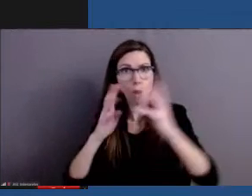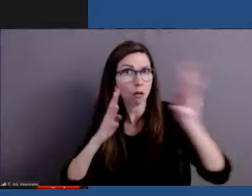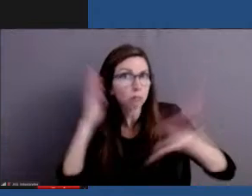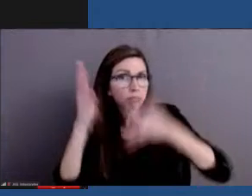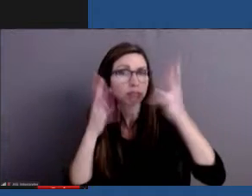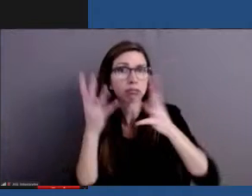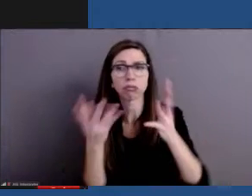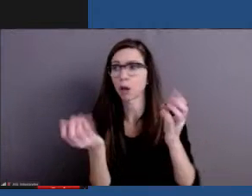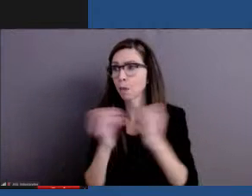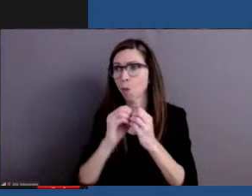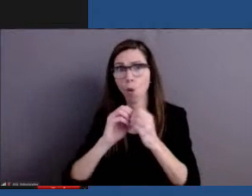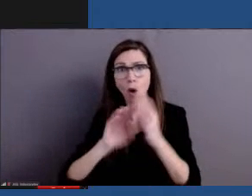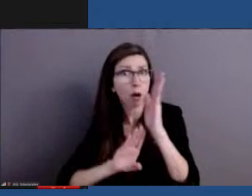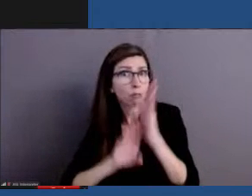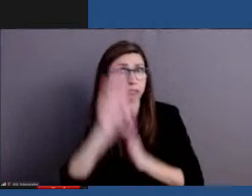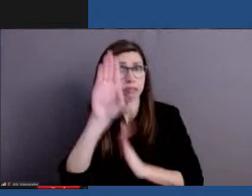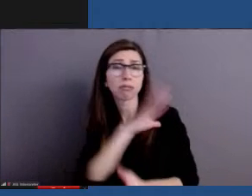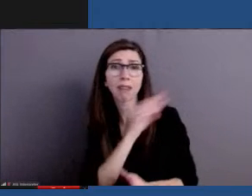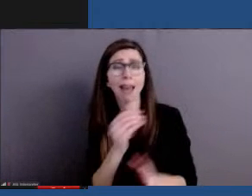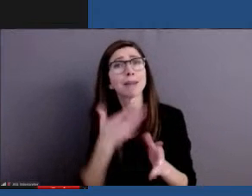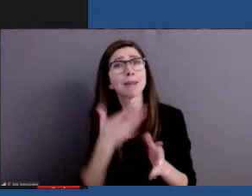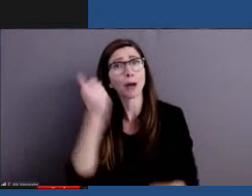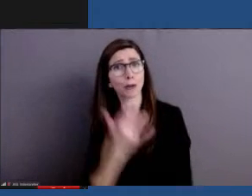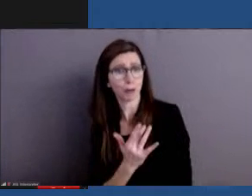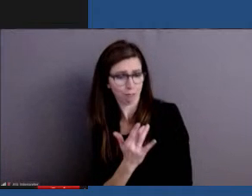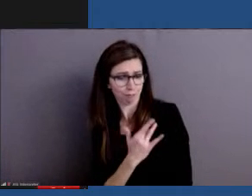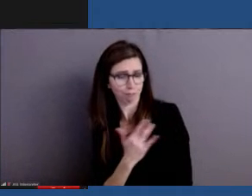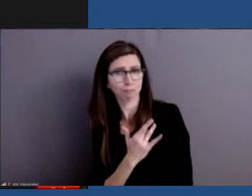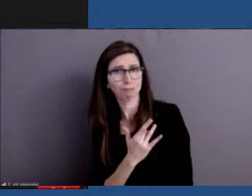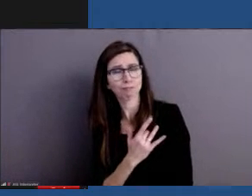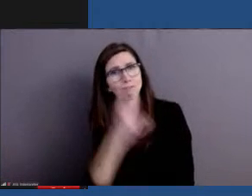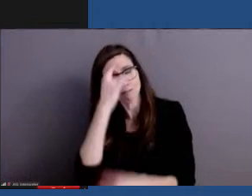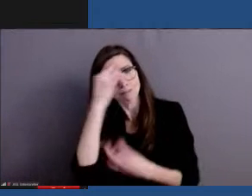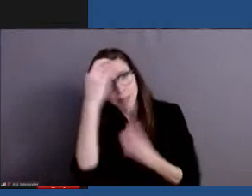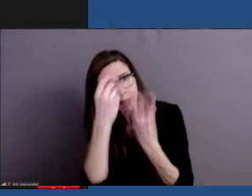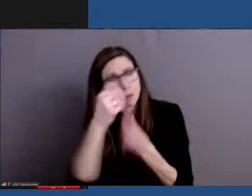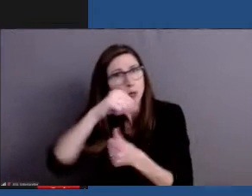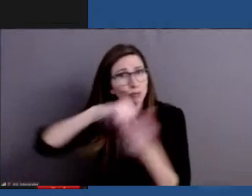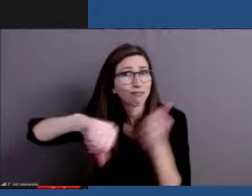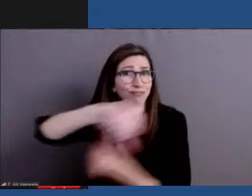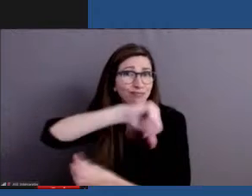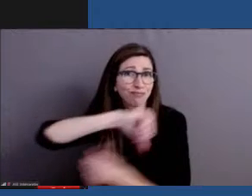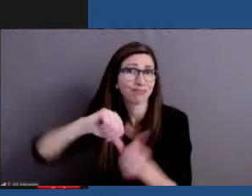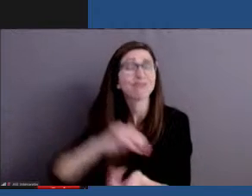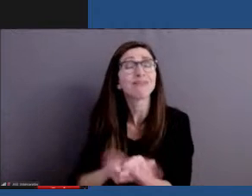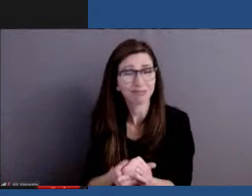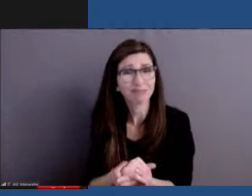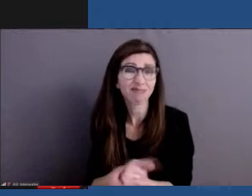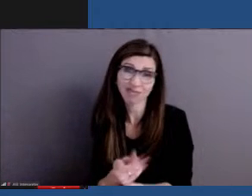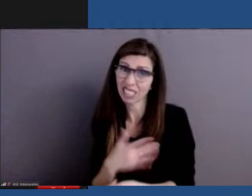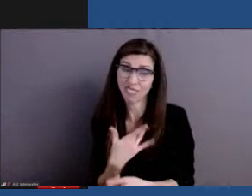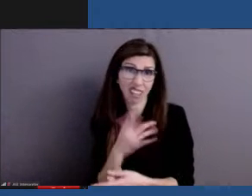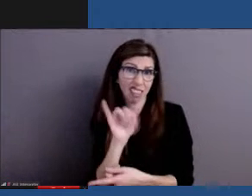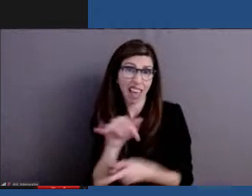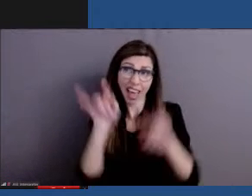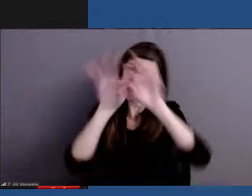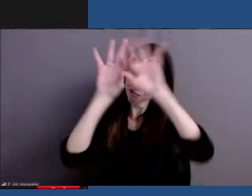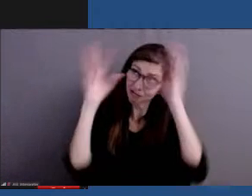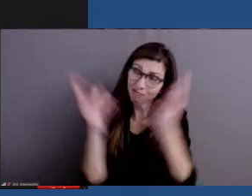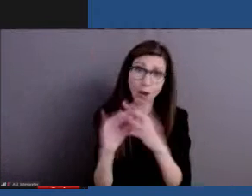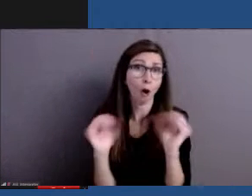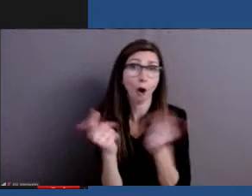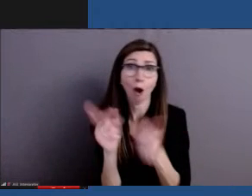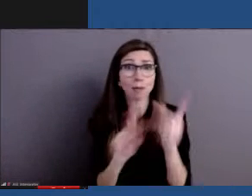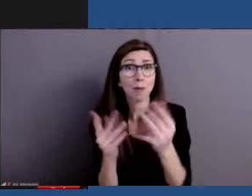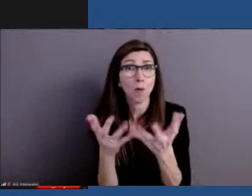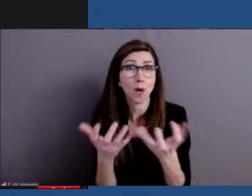is more caring. And I think that's the type of community we all want to live in. So I'd like to wish